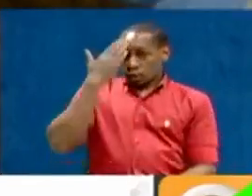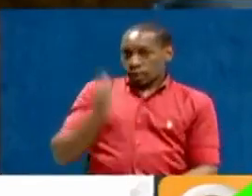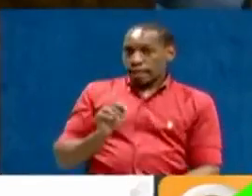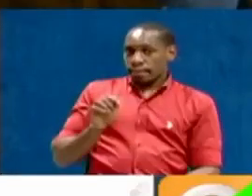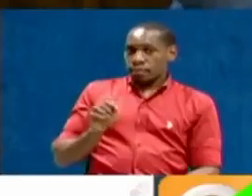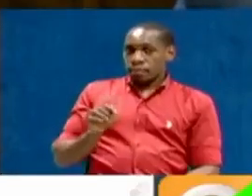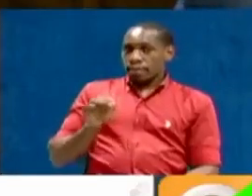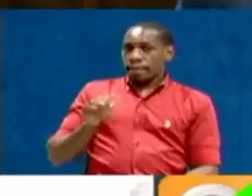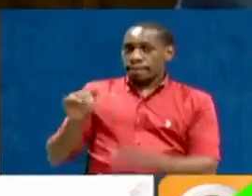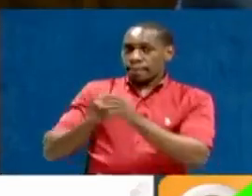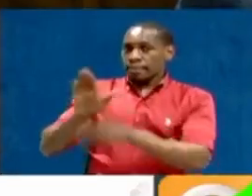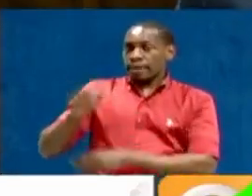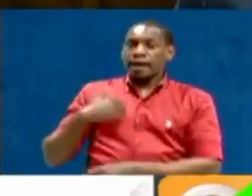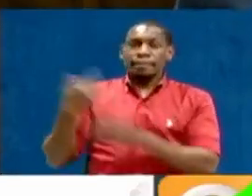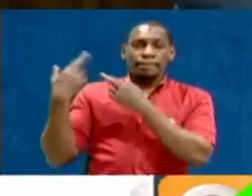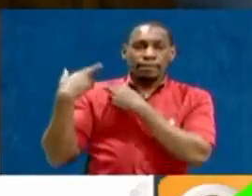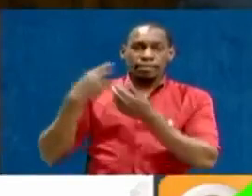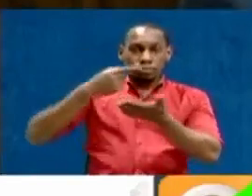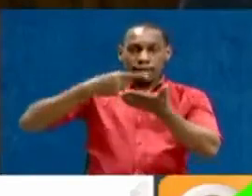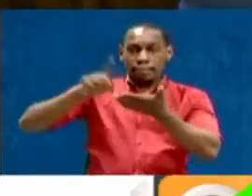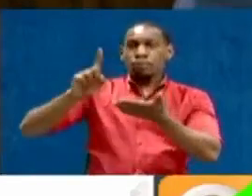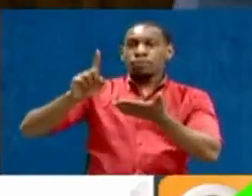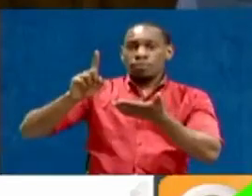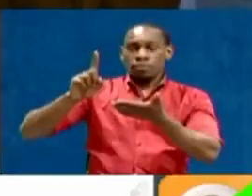because they are the ones who have the mandate to approve